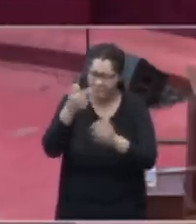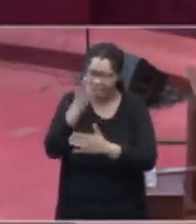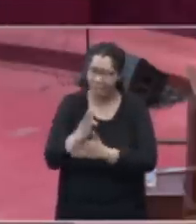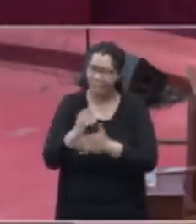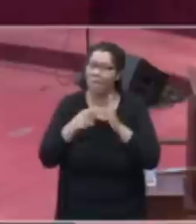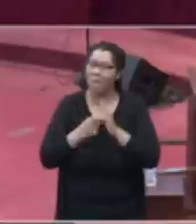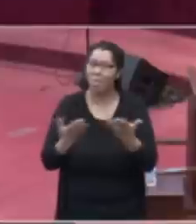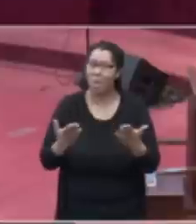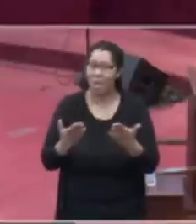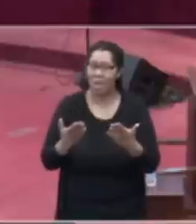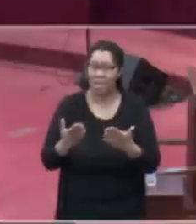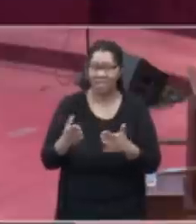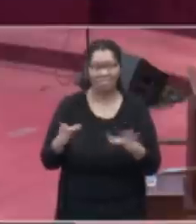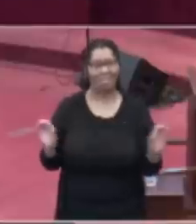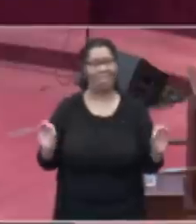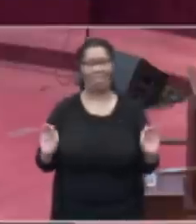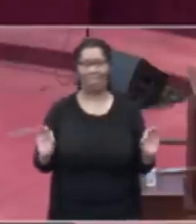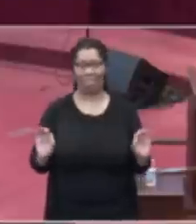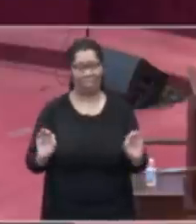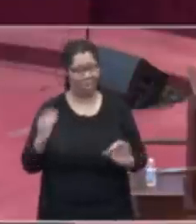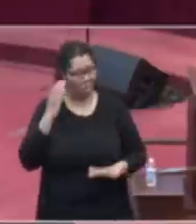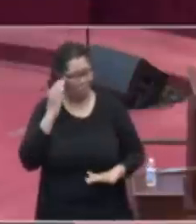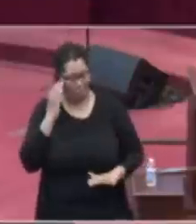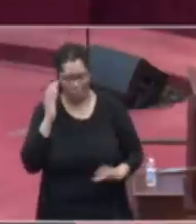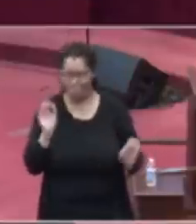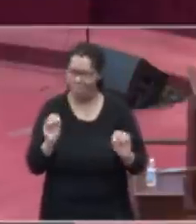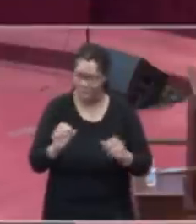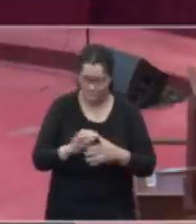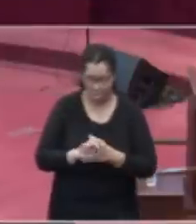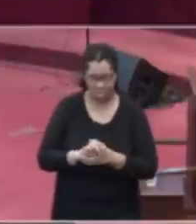you don't know that much about God at all.